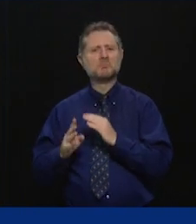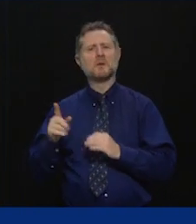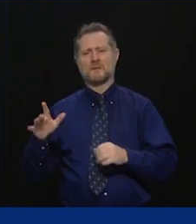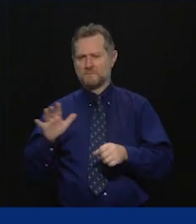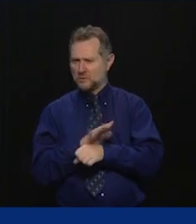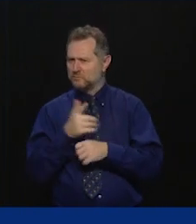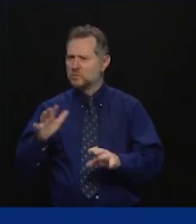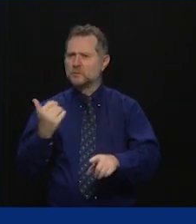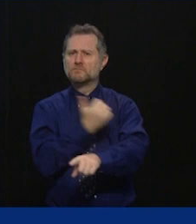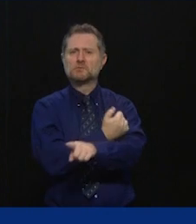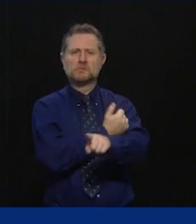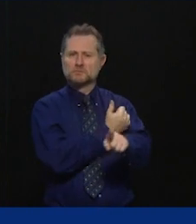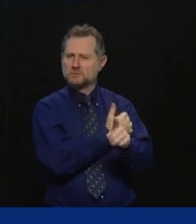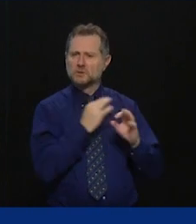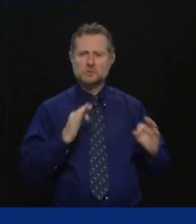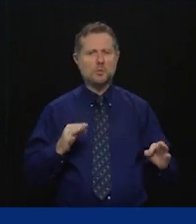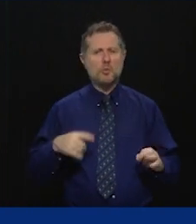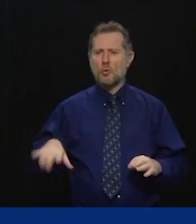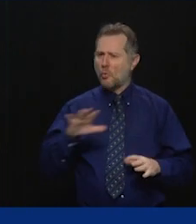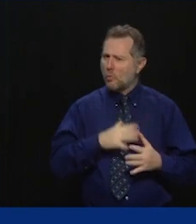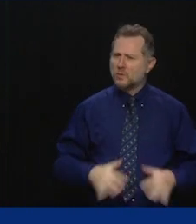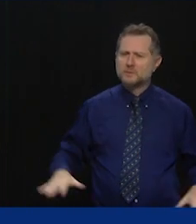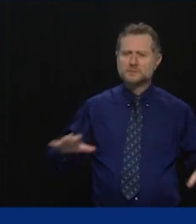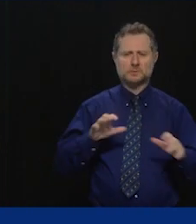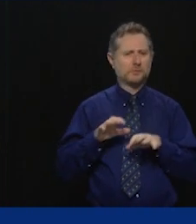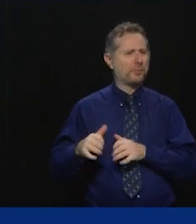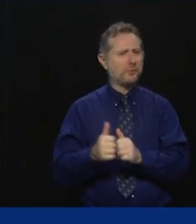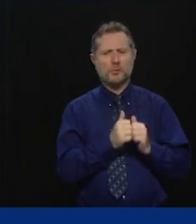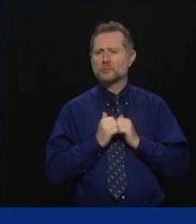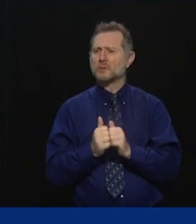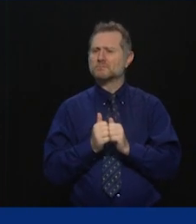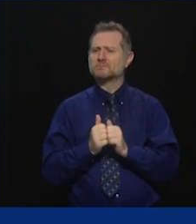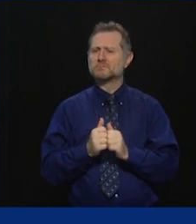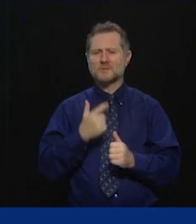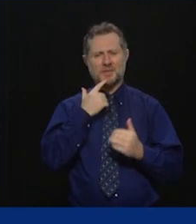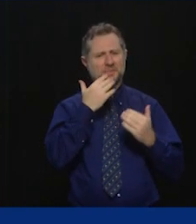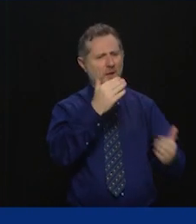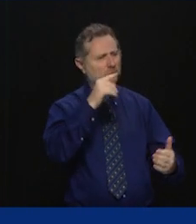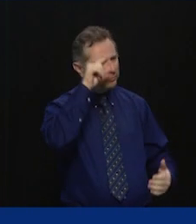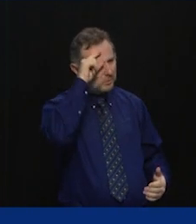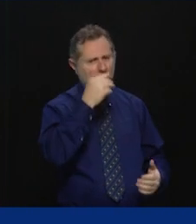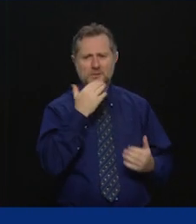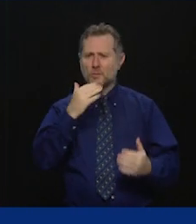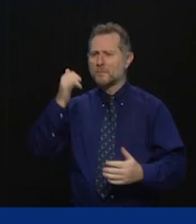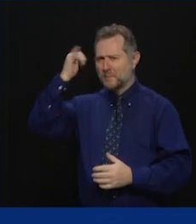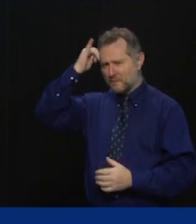part. So I'm going to say thank you guys so much. Thank the Giants, thank the Bills, and go Jets.